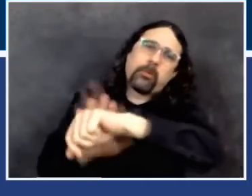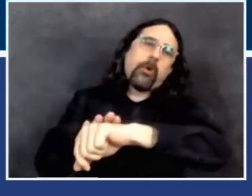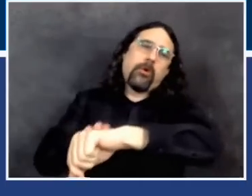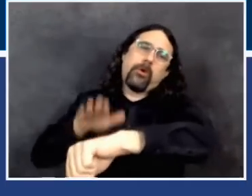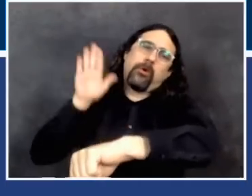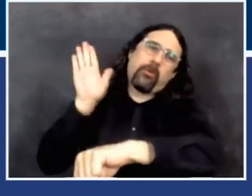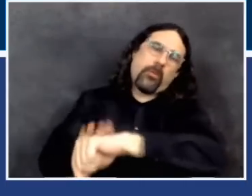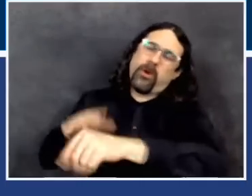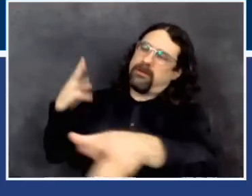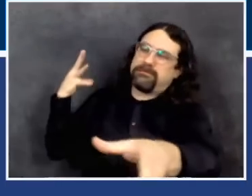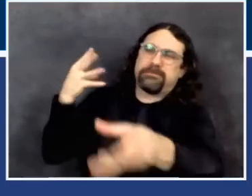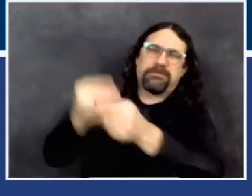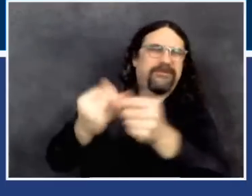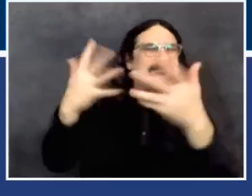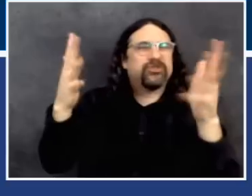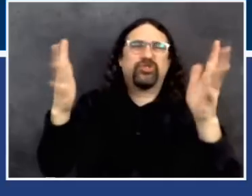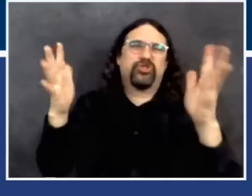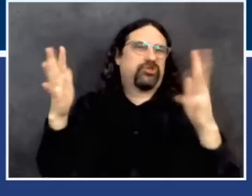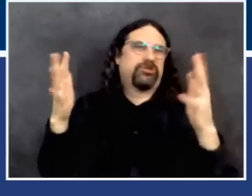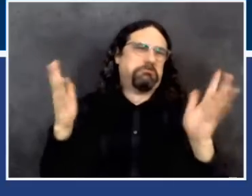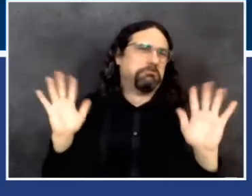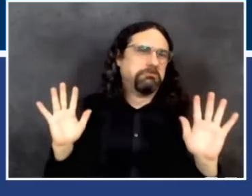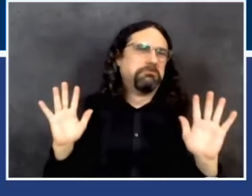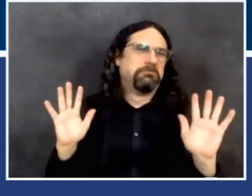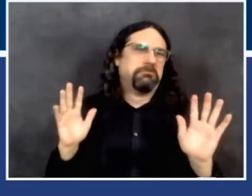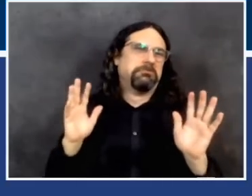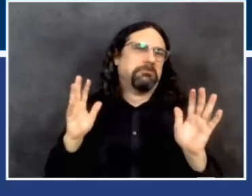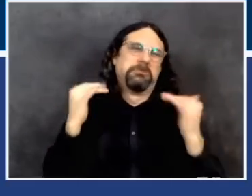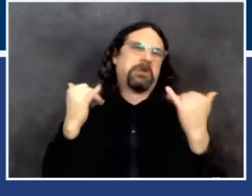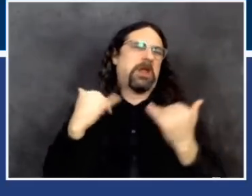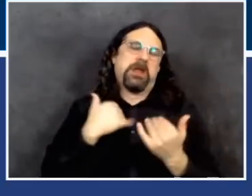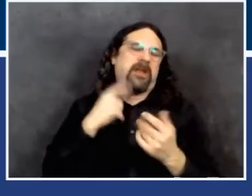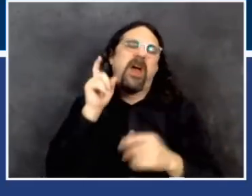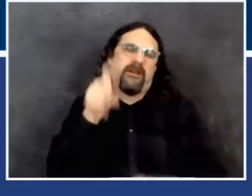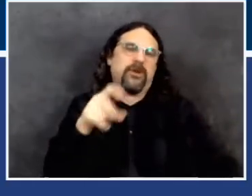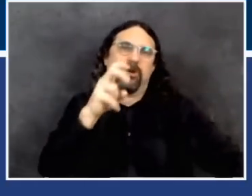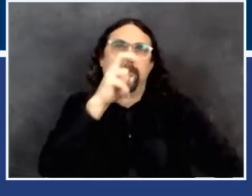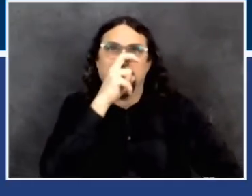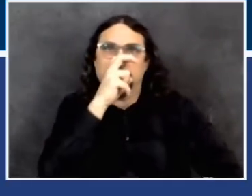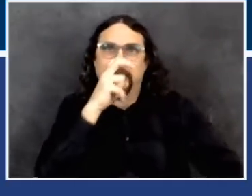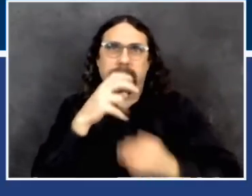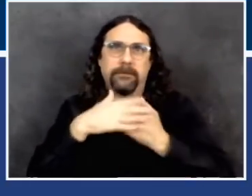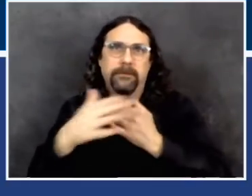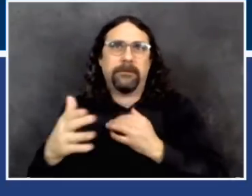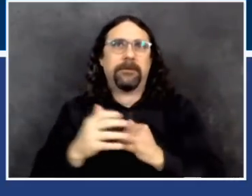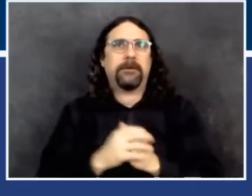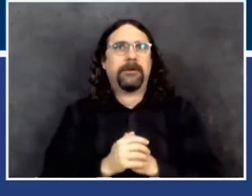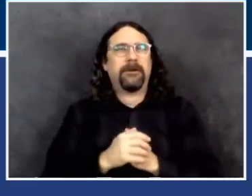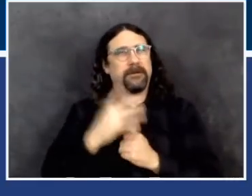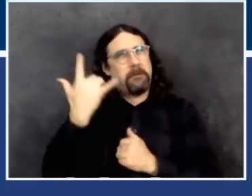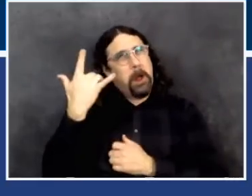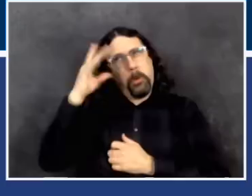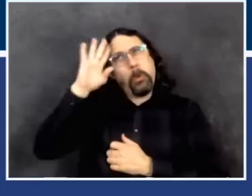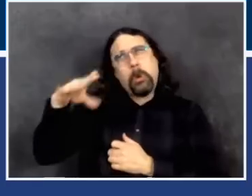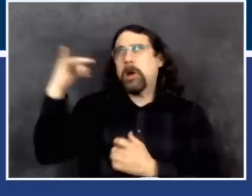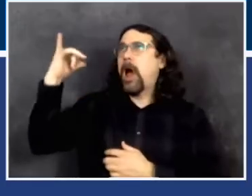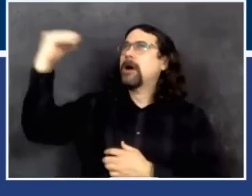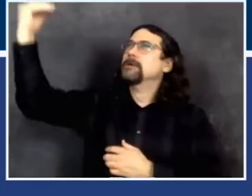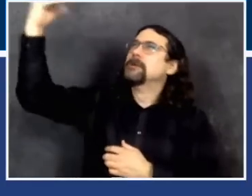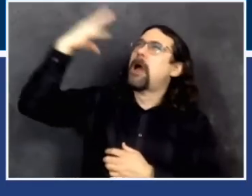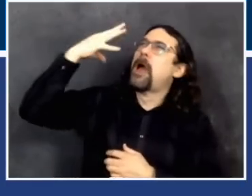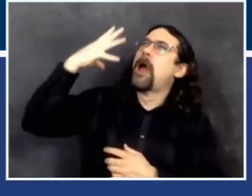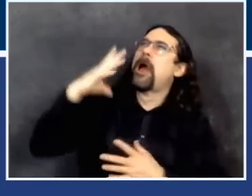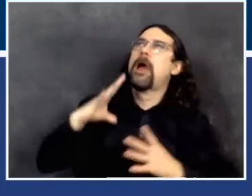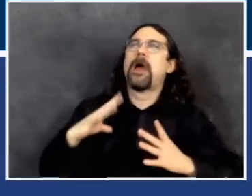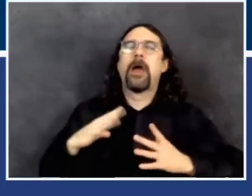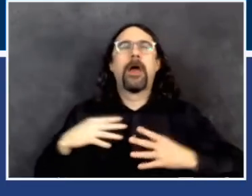is serious. It's going to get harder now with the nice weather. And so please, everyone, take it seriously. If people